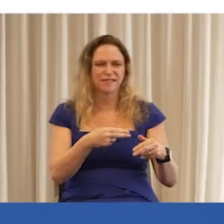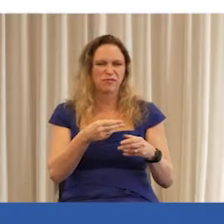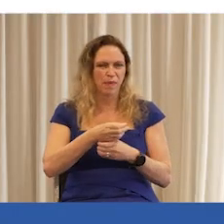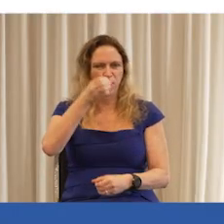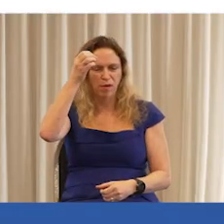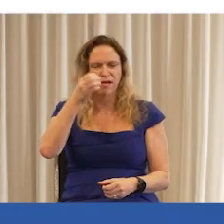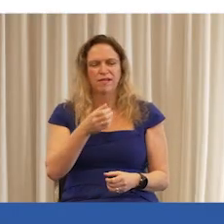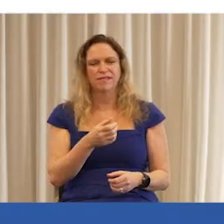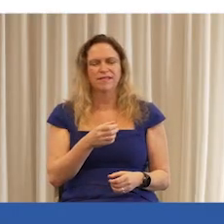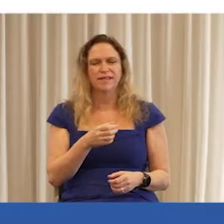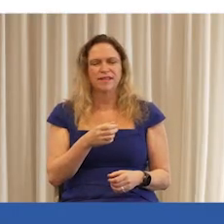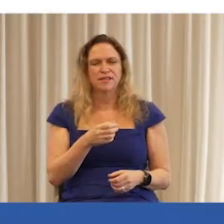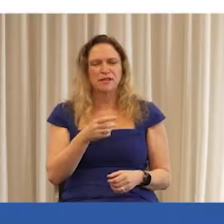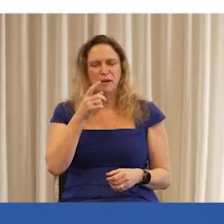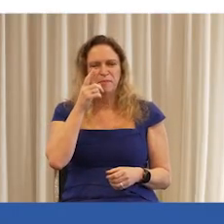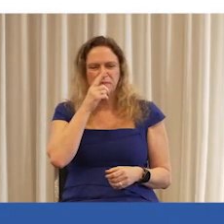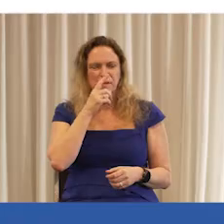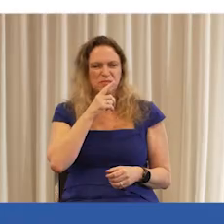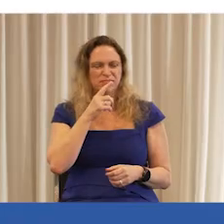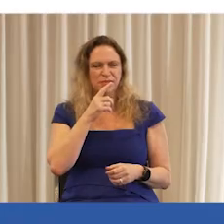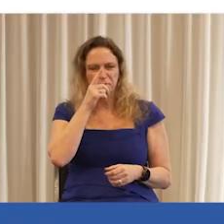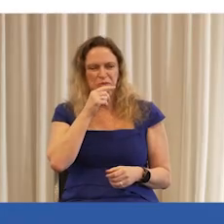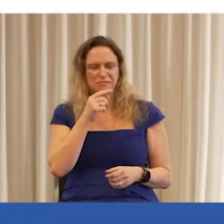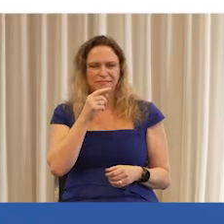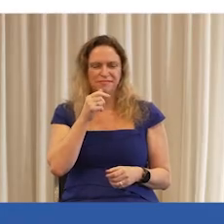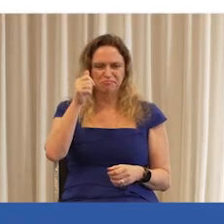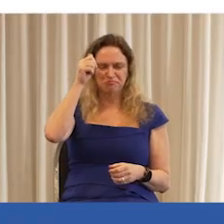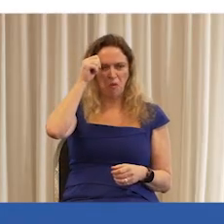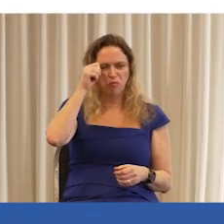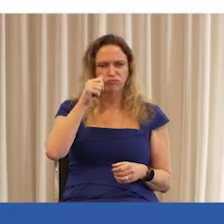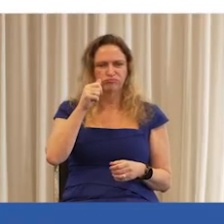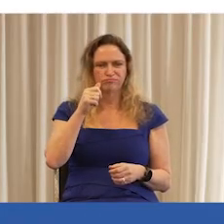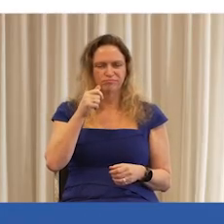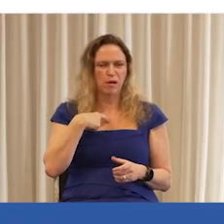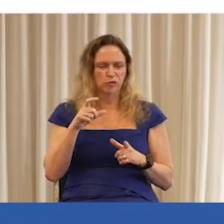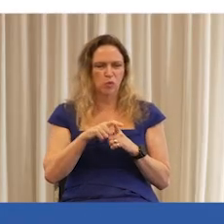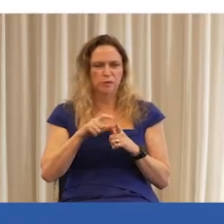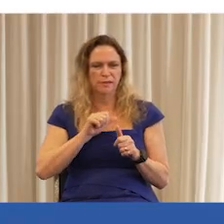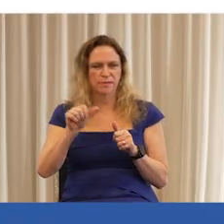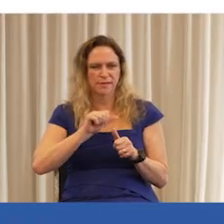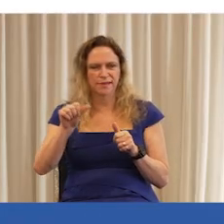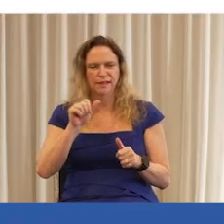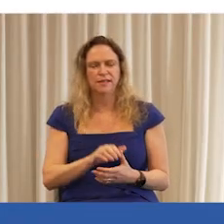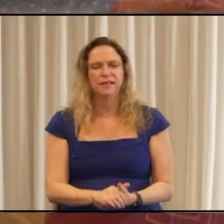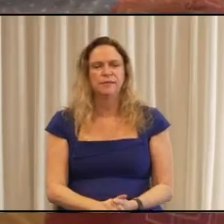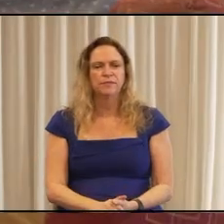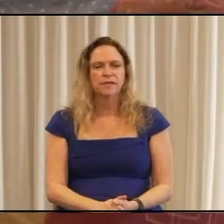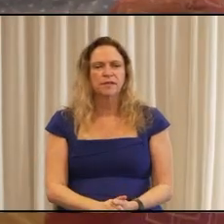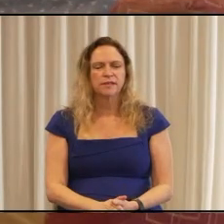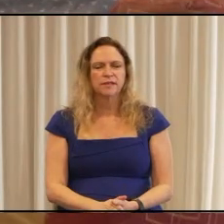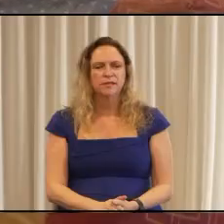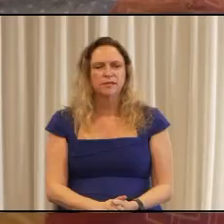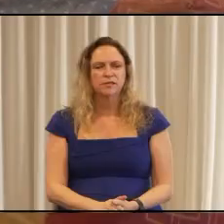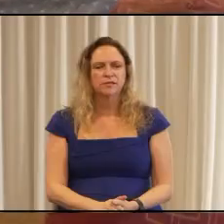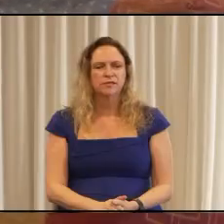whole nother layer for people to know who Rachel was. That's really cool, Joe. I think, and from thinking back to that slide